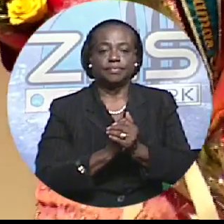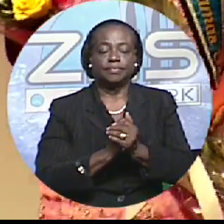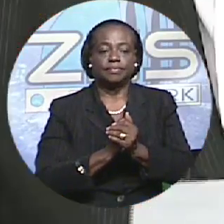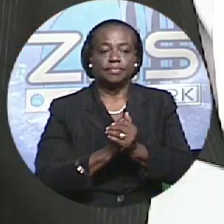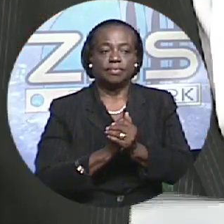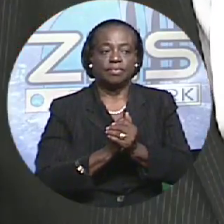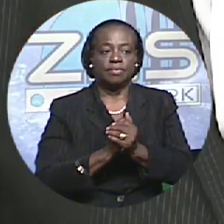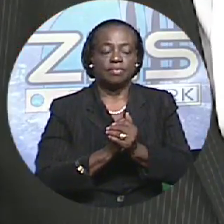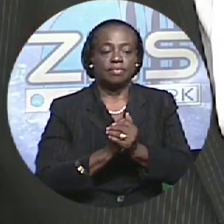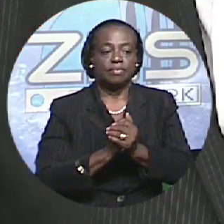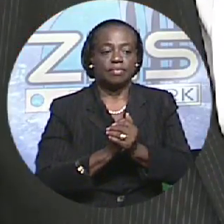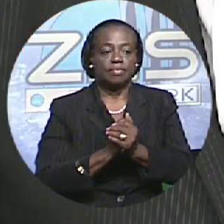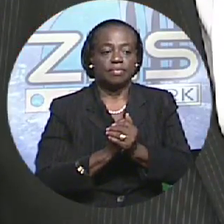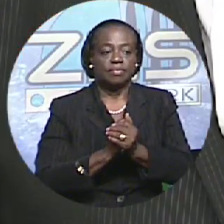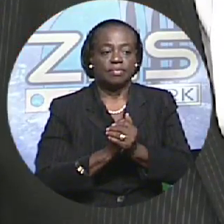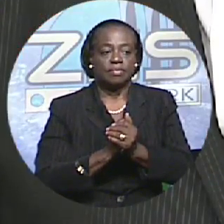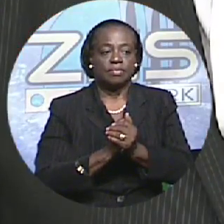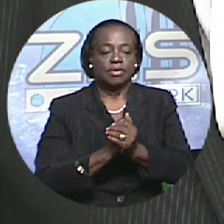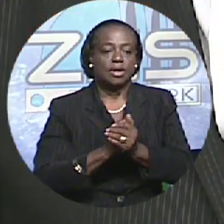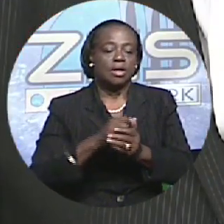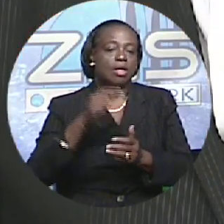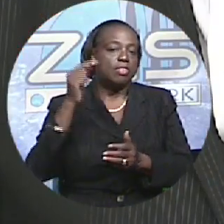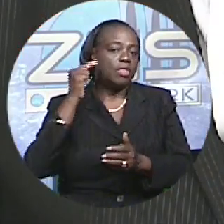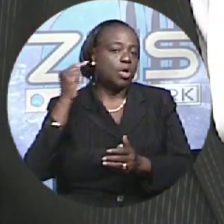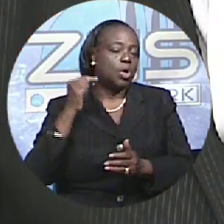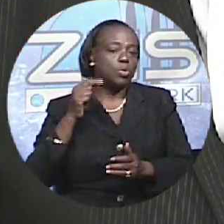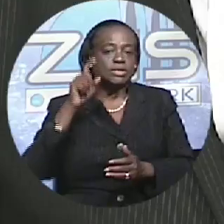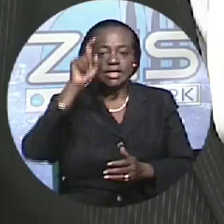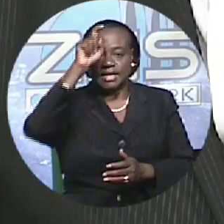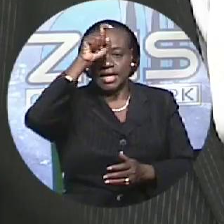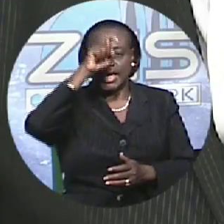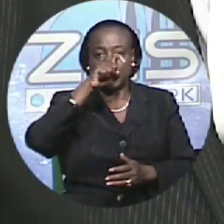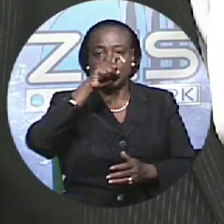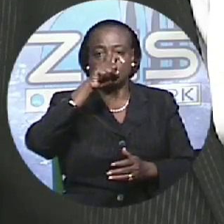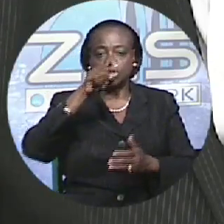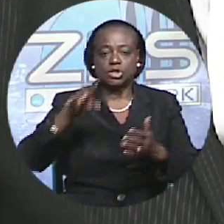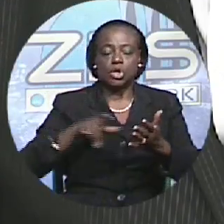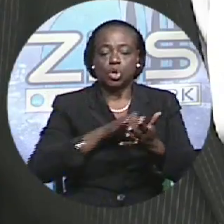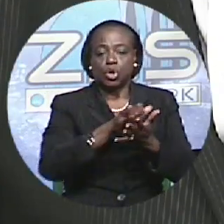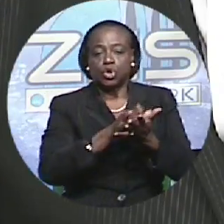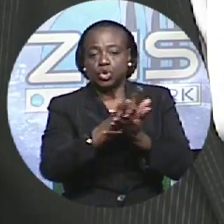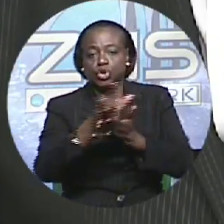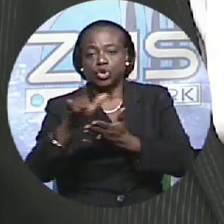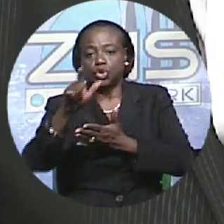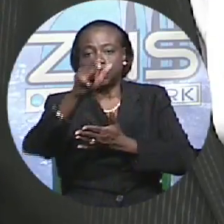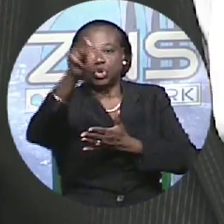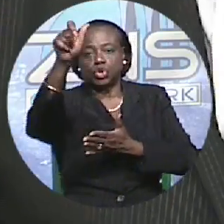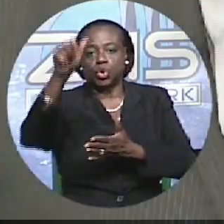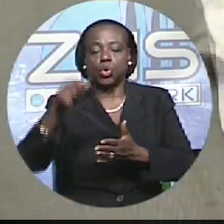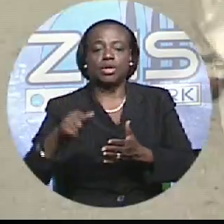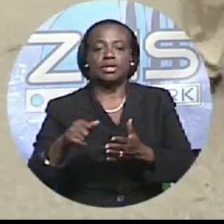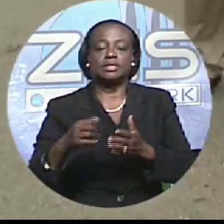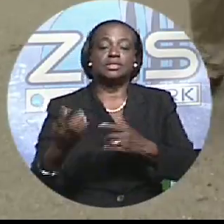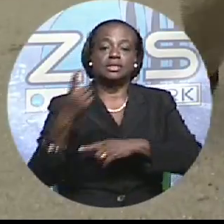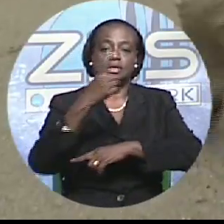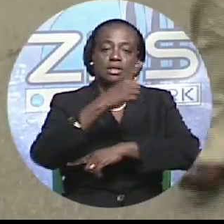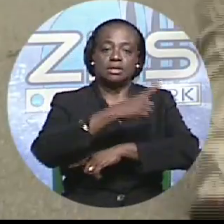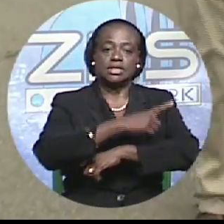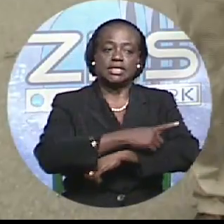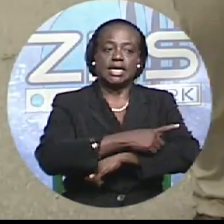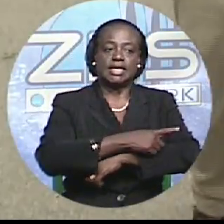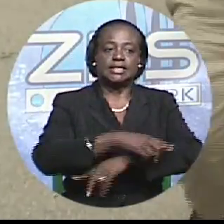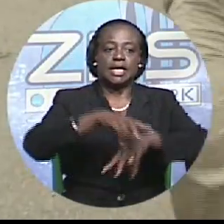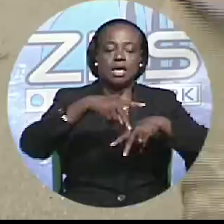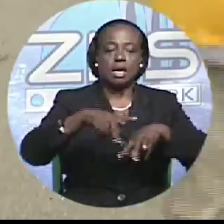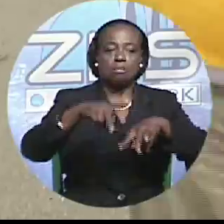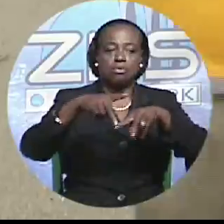News. The Golden Eagles soared today with the help of the Royal Bahamas Police Force Band as they paraded on the grounds of the